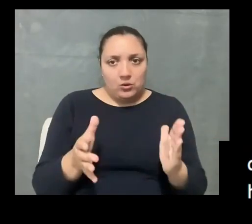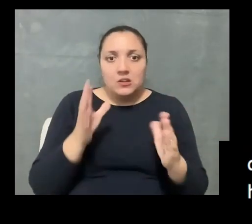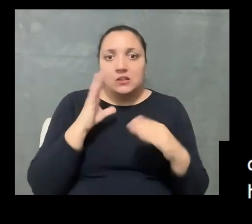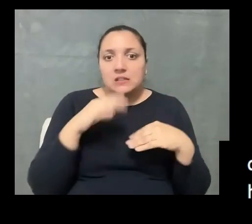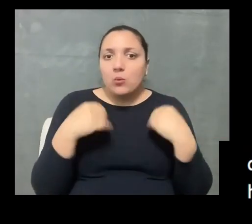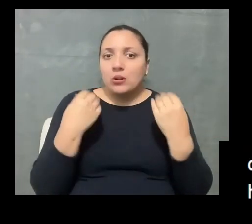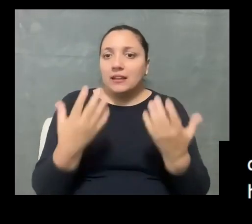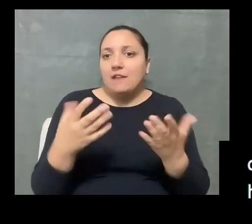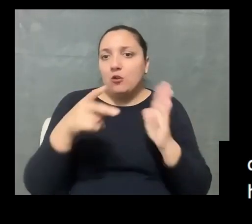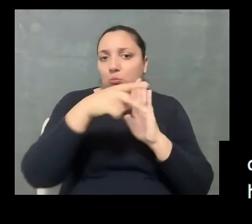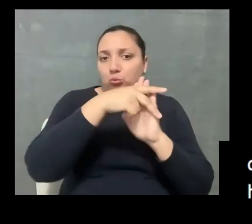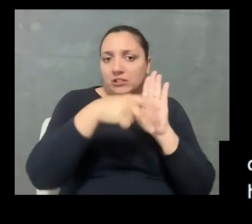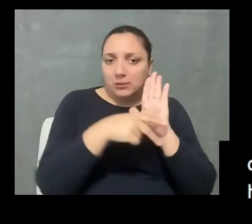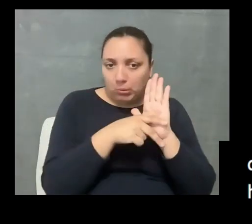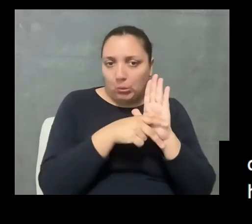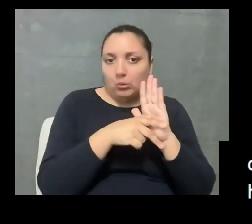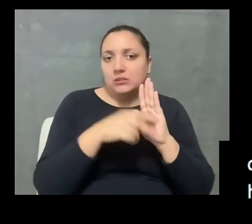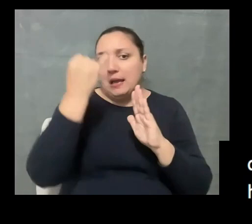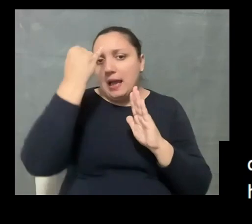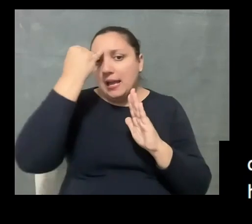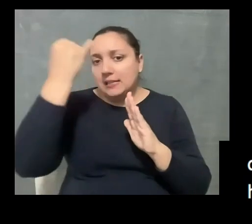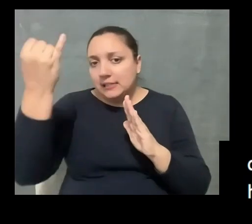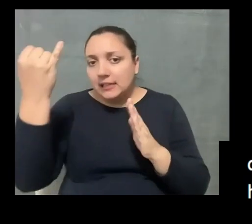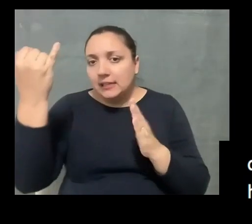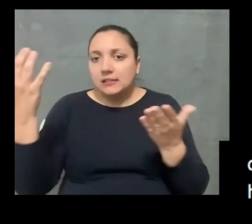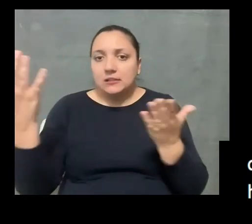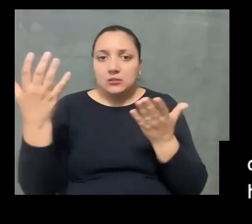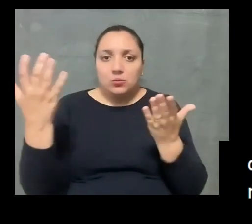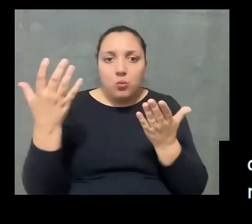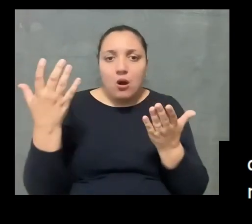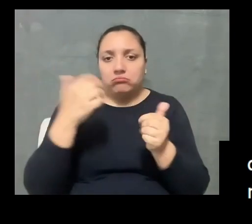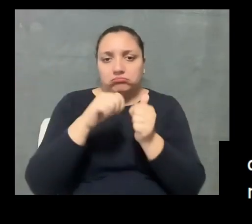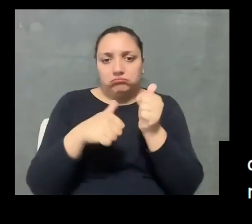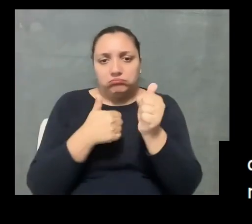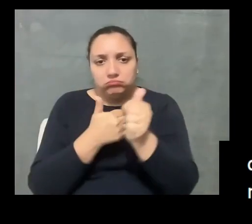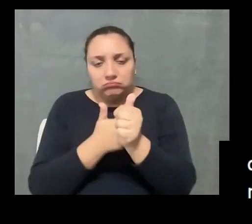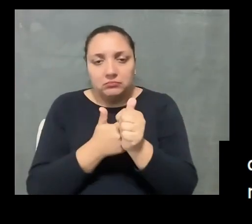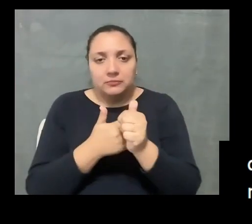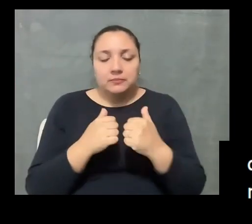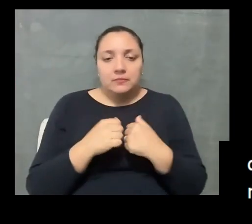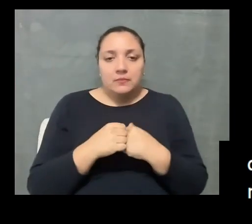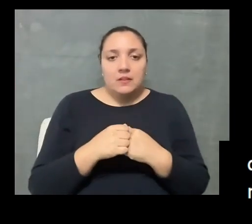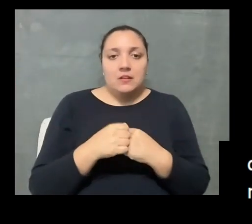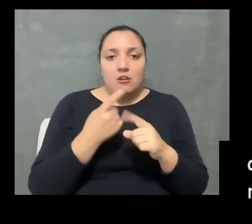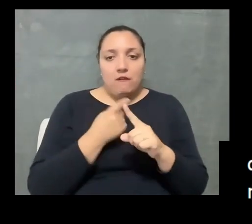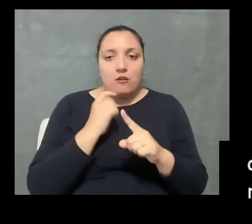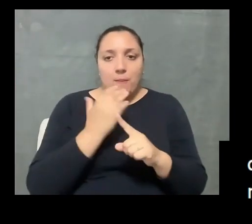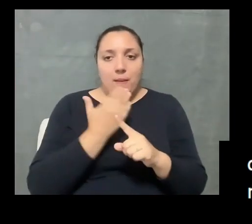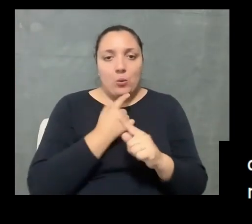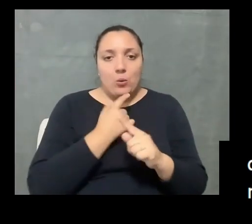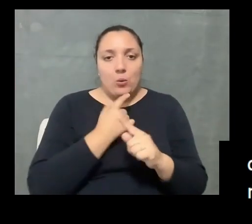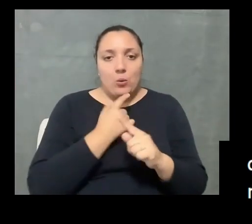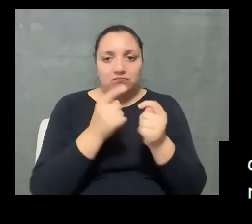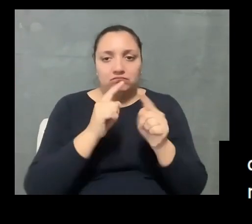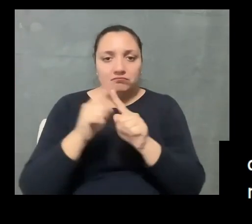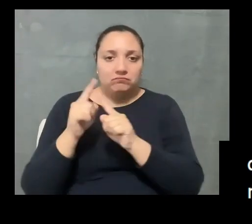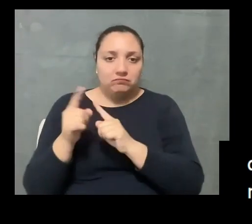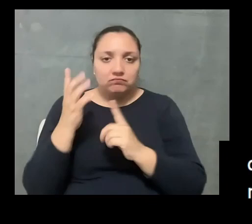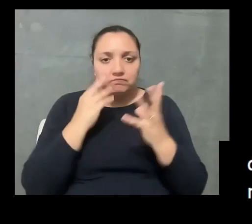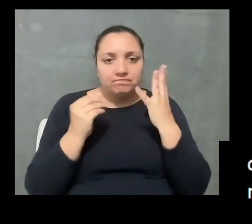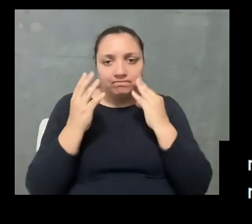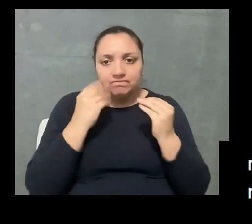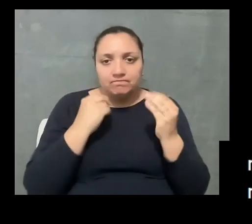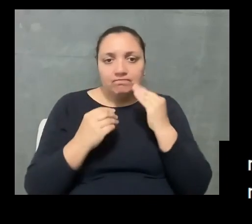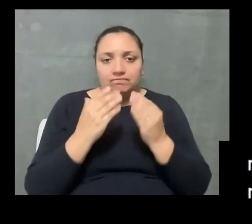of principles that we are grounding this work in at ConnectALL. They come from our team's experience in this field, some for several